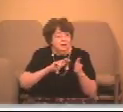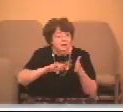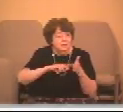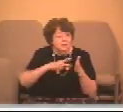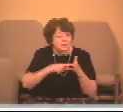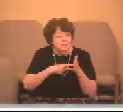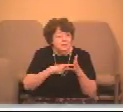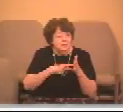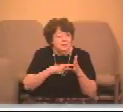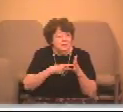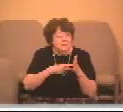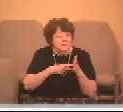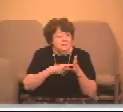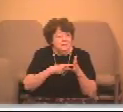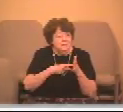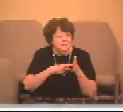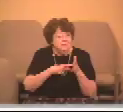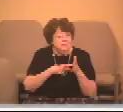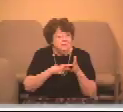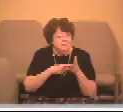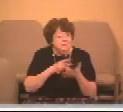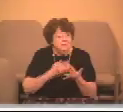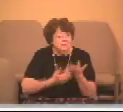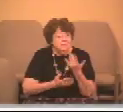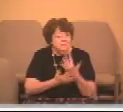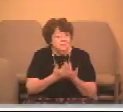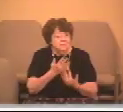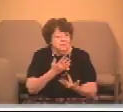means. To boil